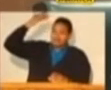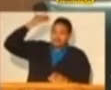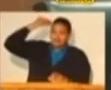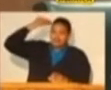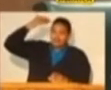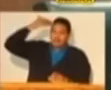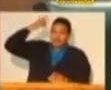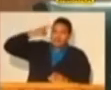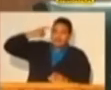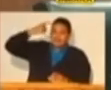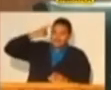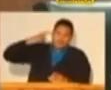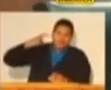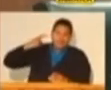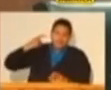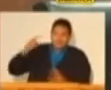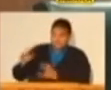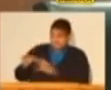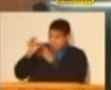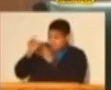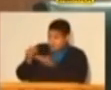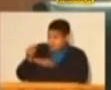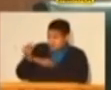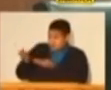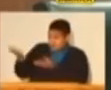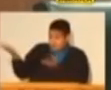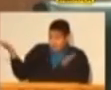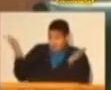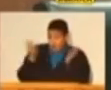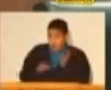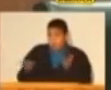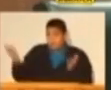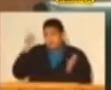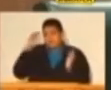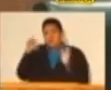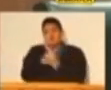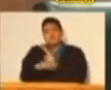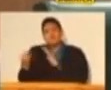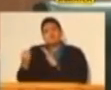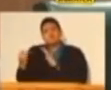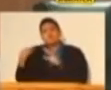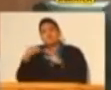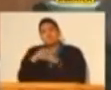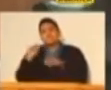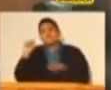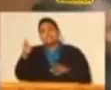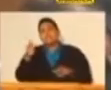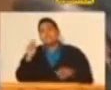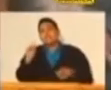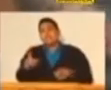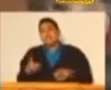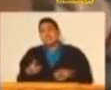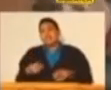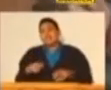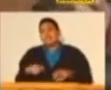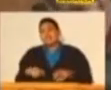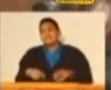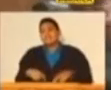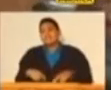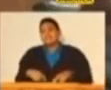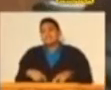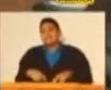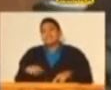that the special arming of criminal elements in Tivoli Gardens was no mere